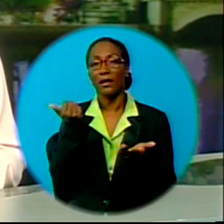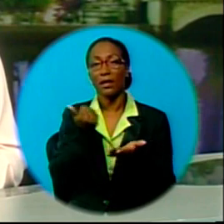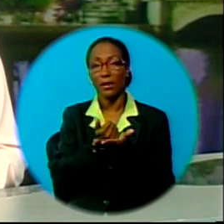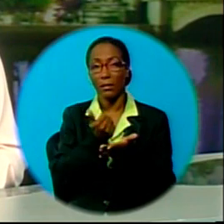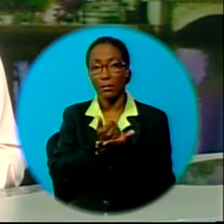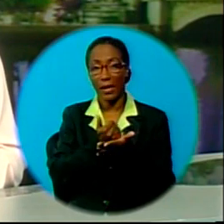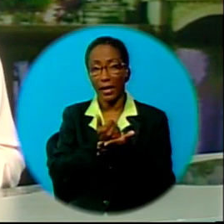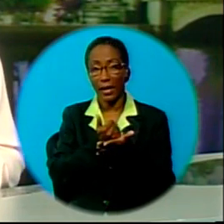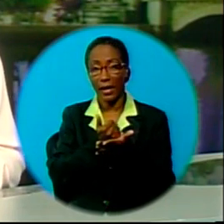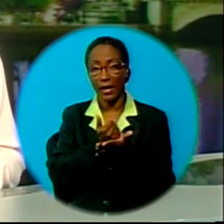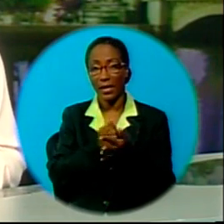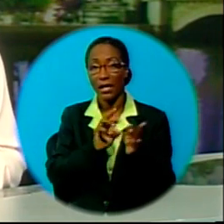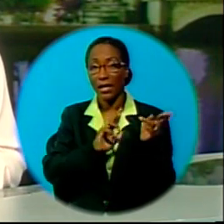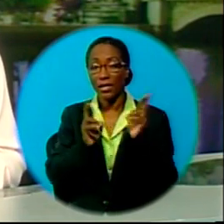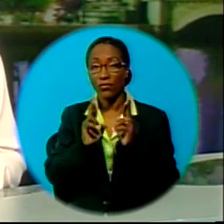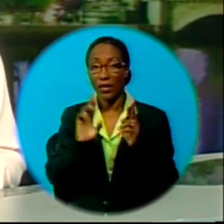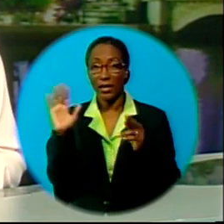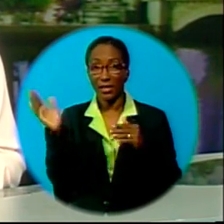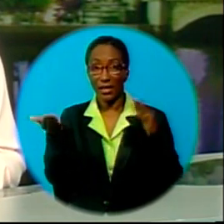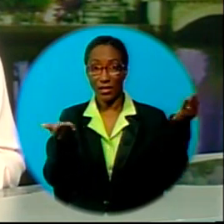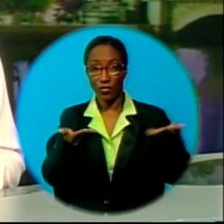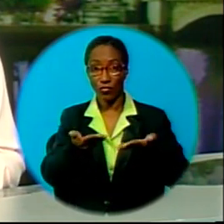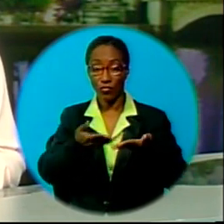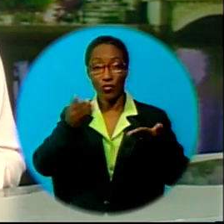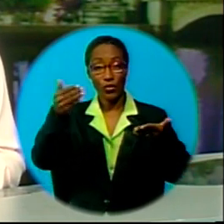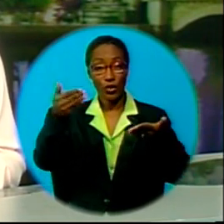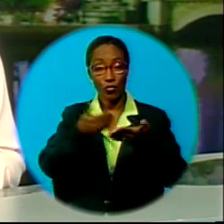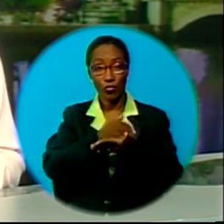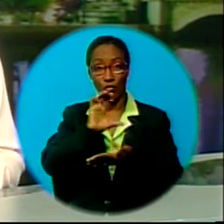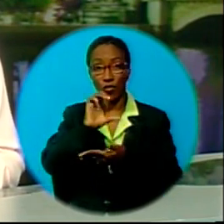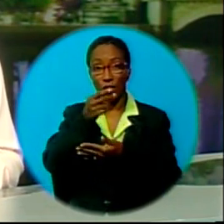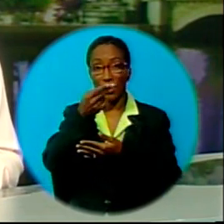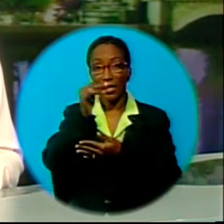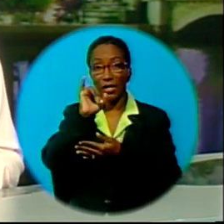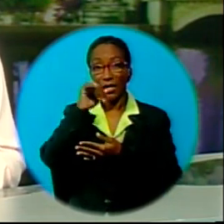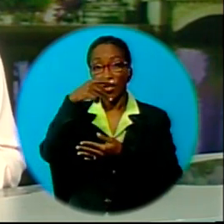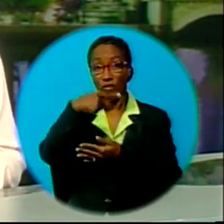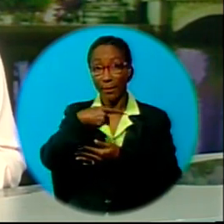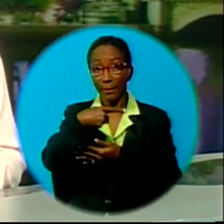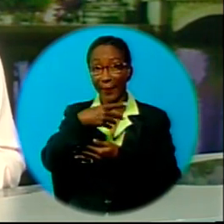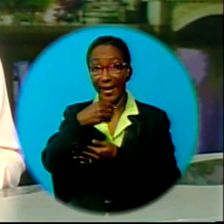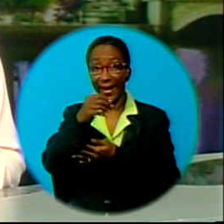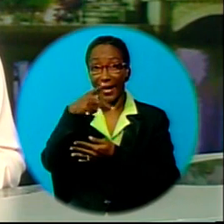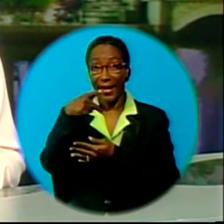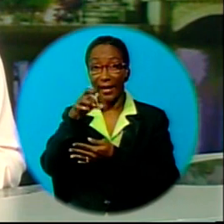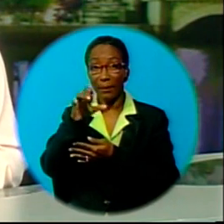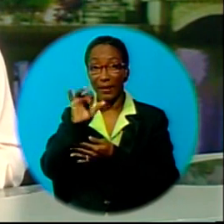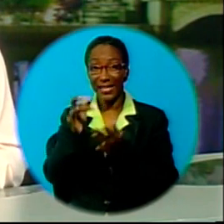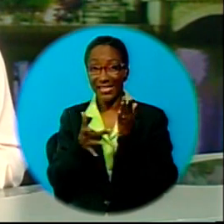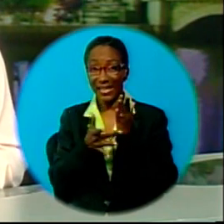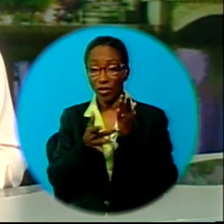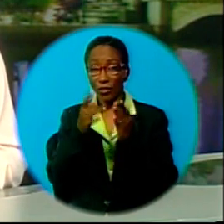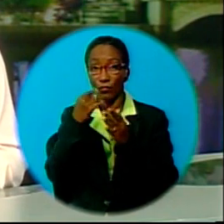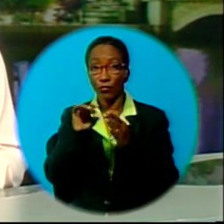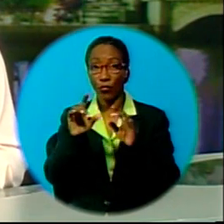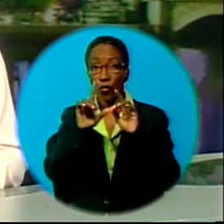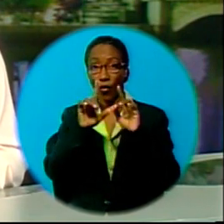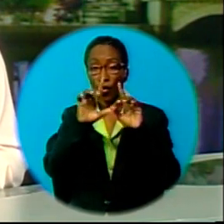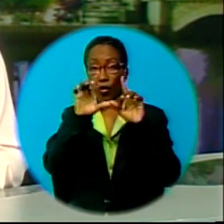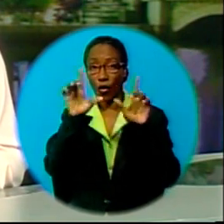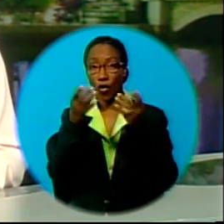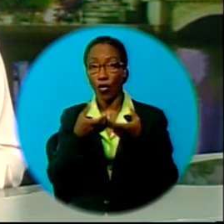another local commercial bank is poised to introduce the new chip and PIN technology for credit cards. Managing Director